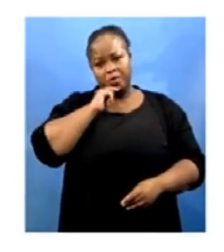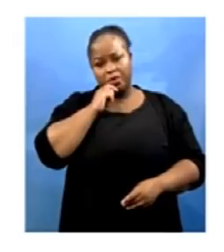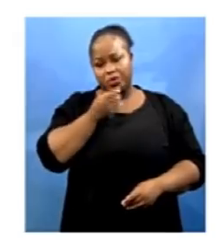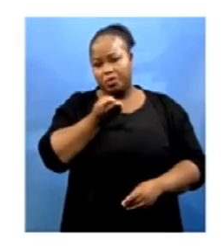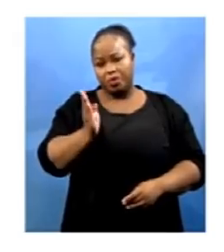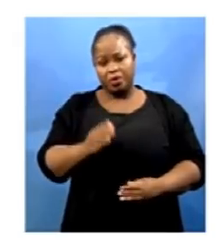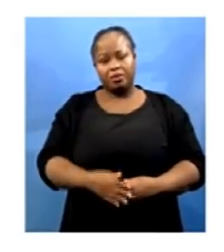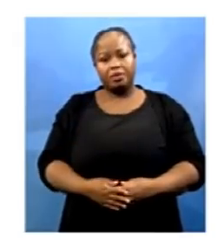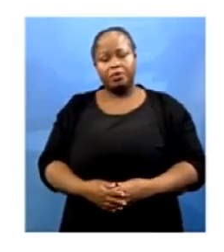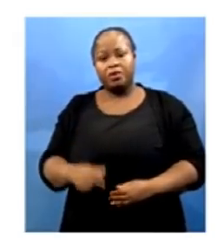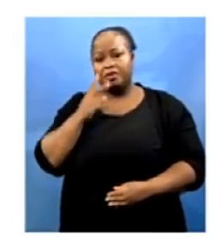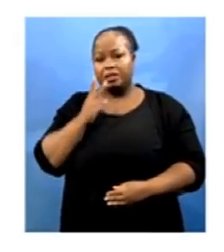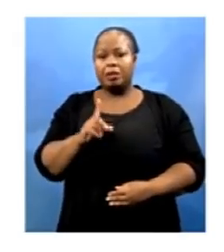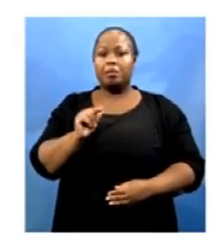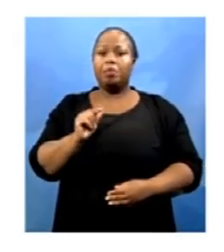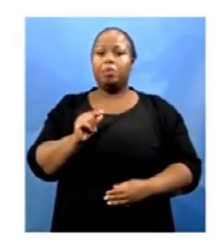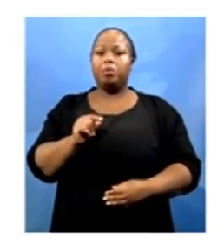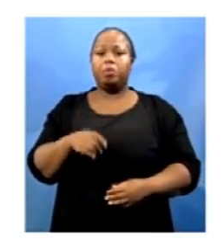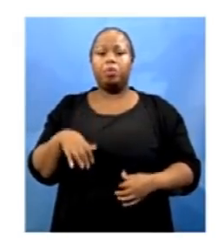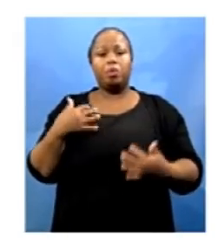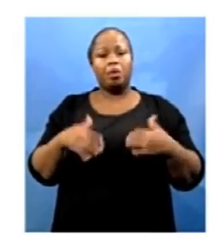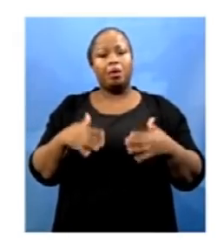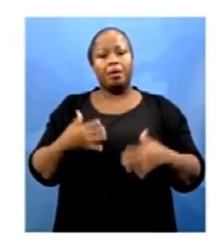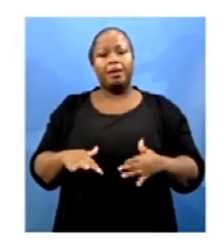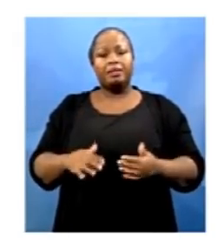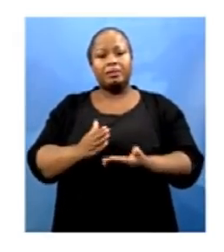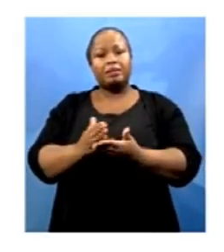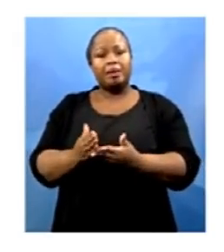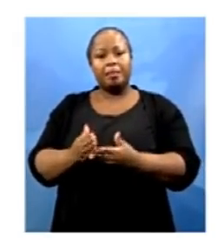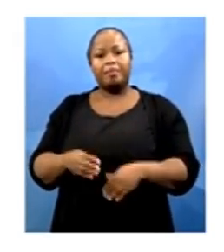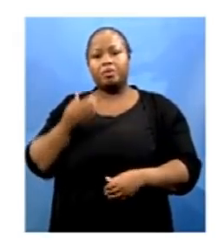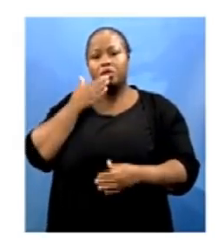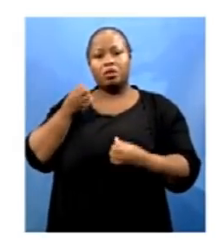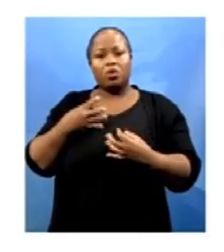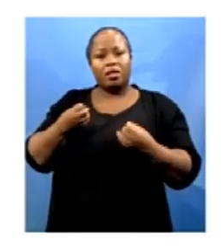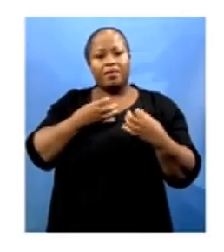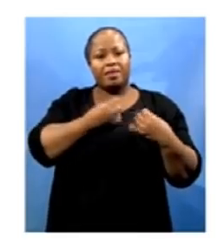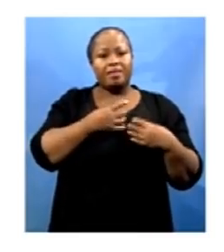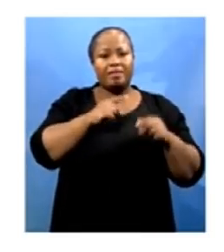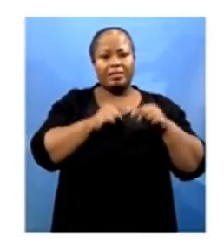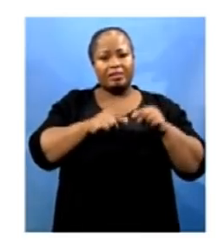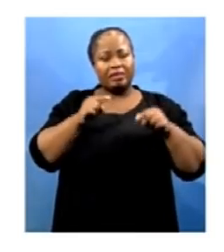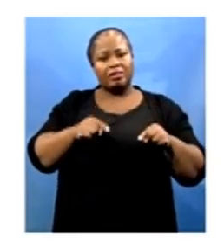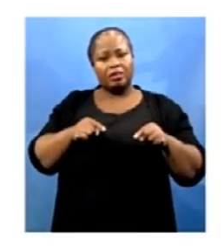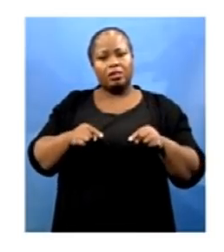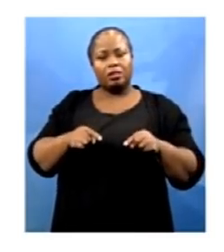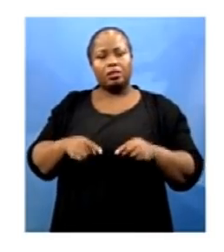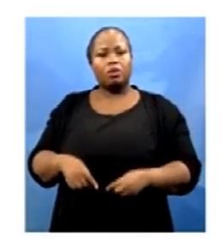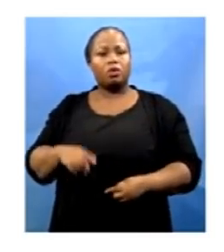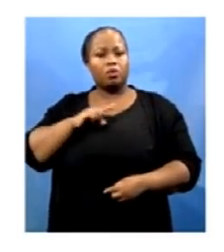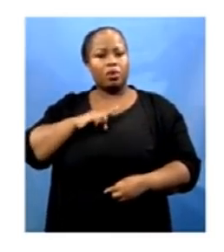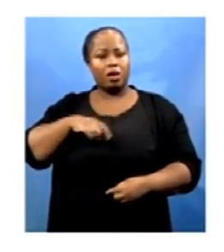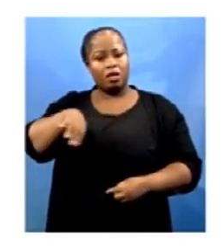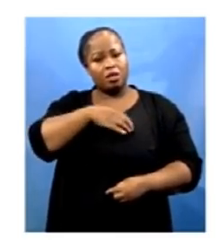across individuals, corporates, and charitable foundations to the call by our President to stand together to drive a united response